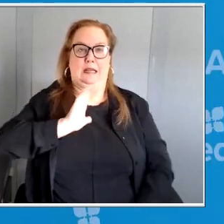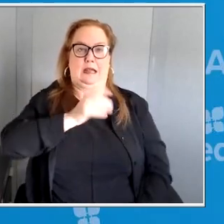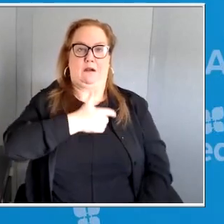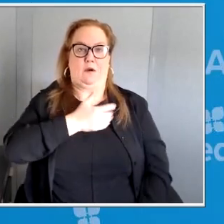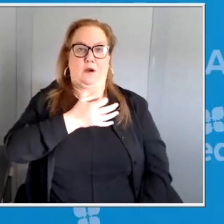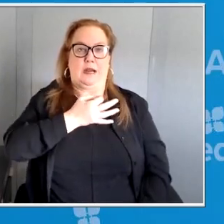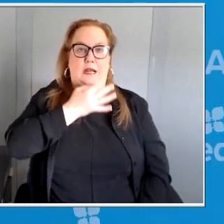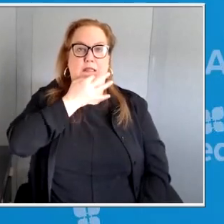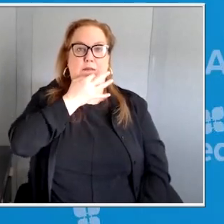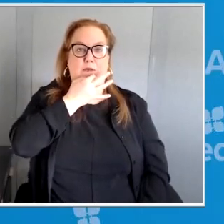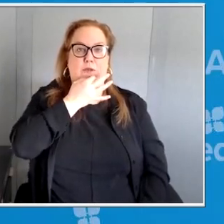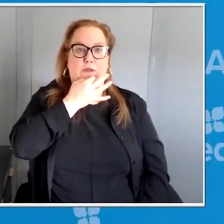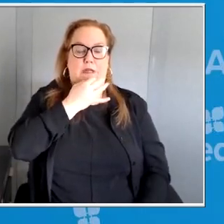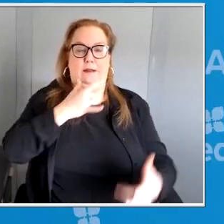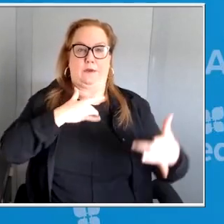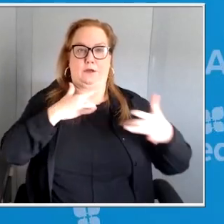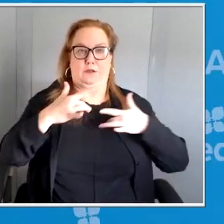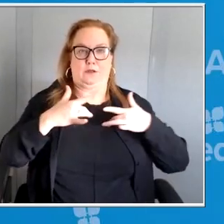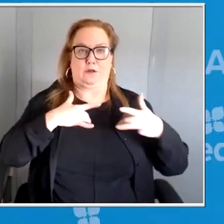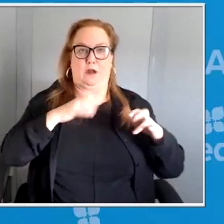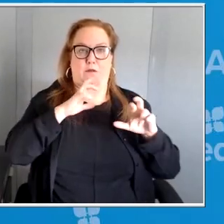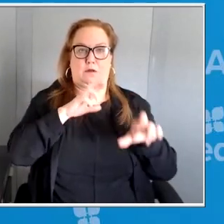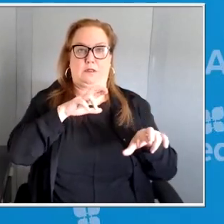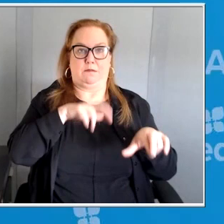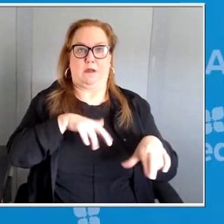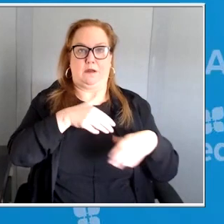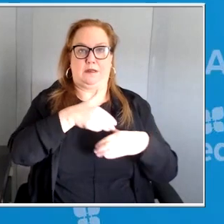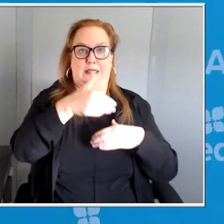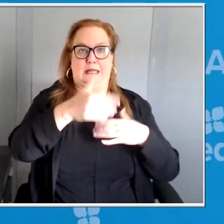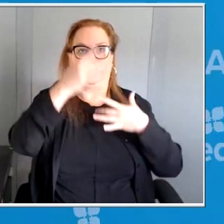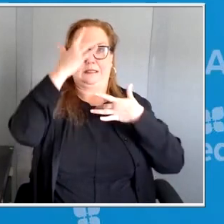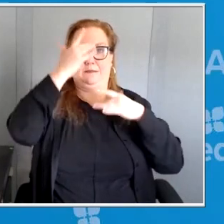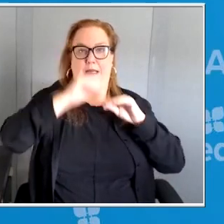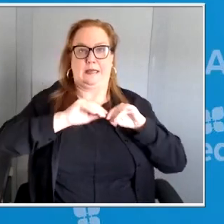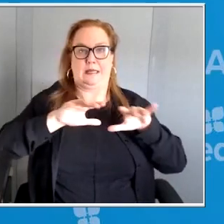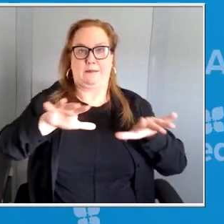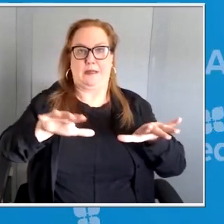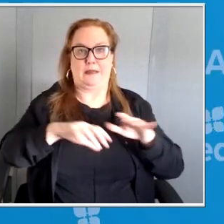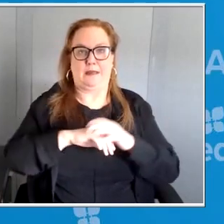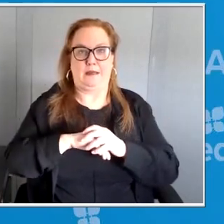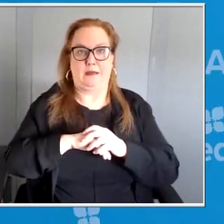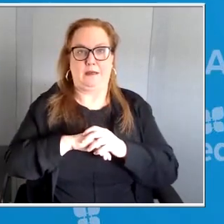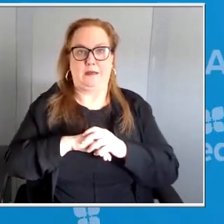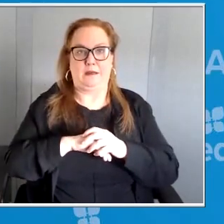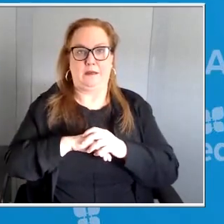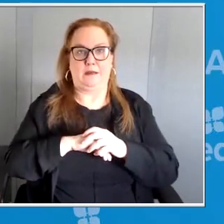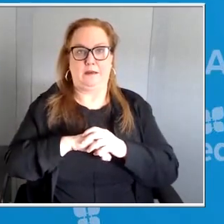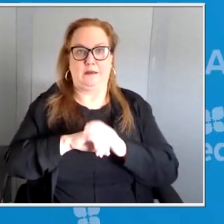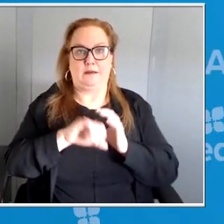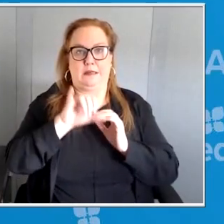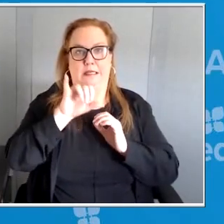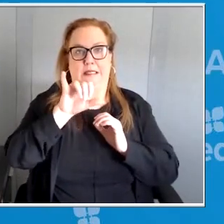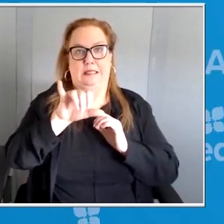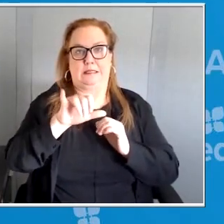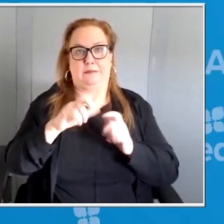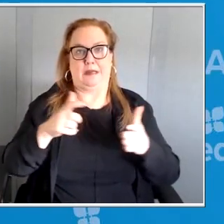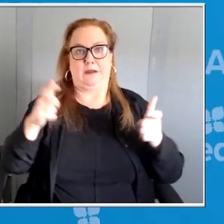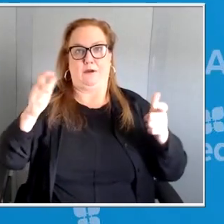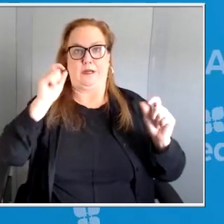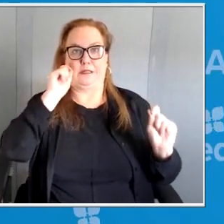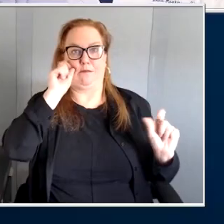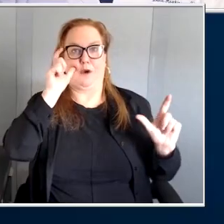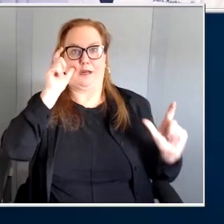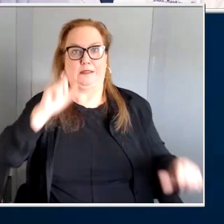experts. And I have concerns how we'll respond to the next pandemic. So that's my greatest surprise, I would